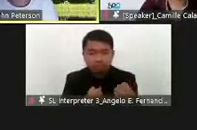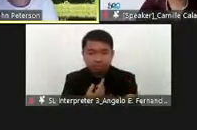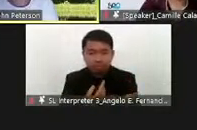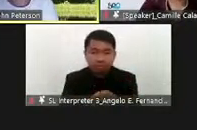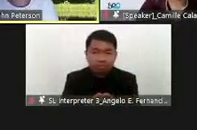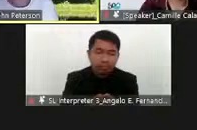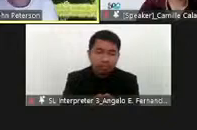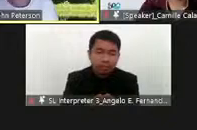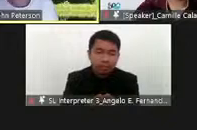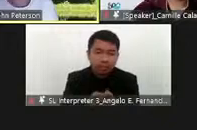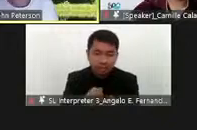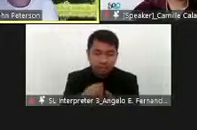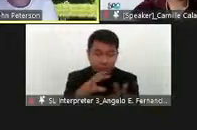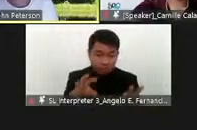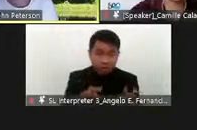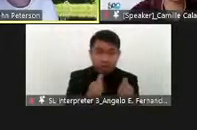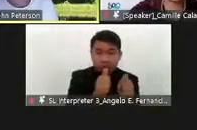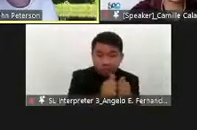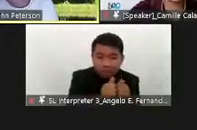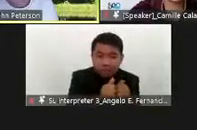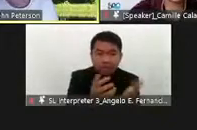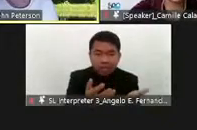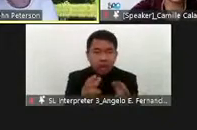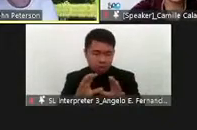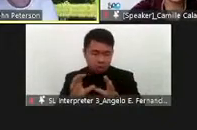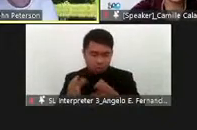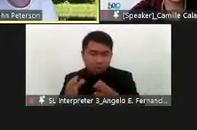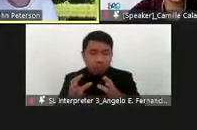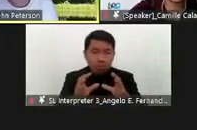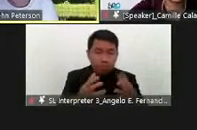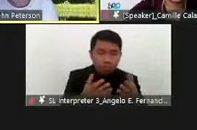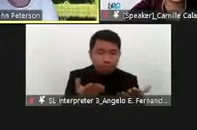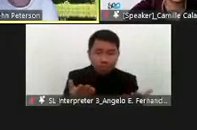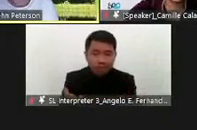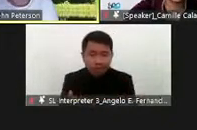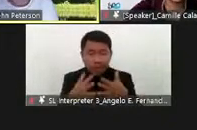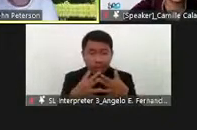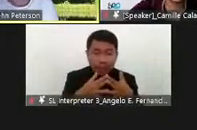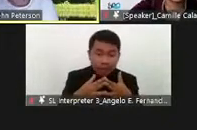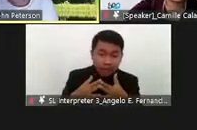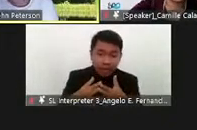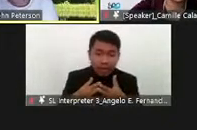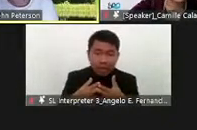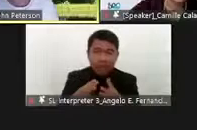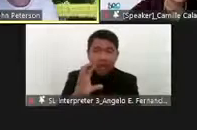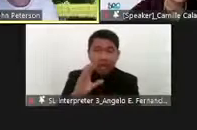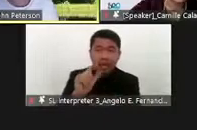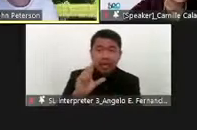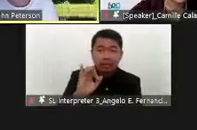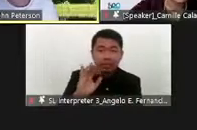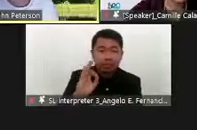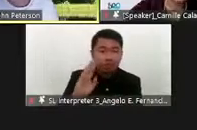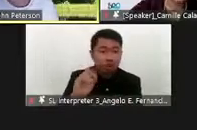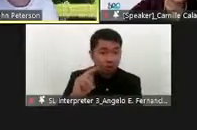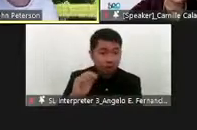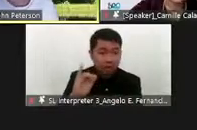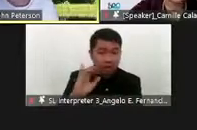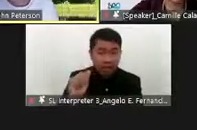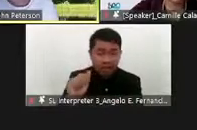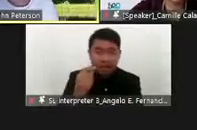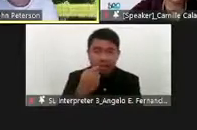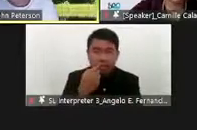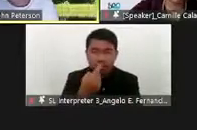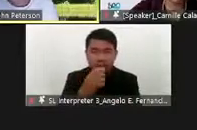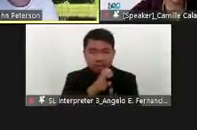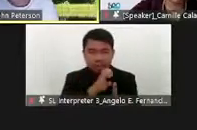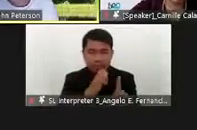Pai tribes in Baja California several years ago, asked about the environment. They said, you